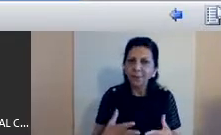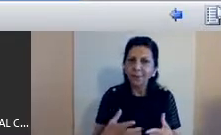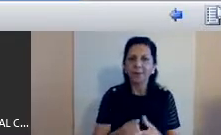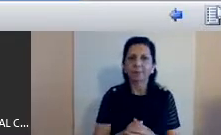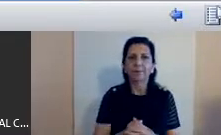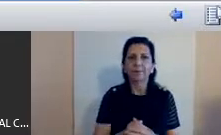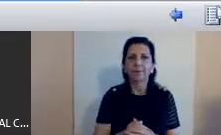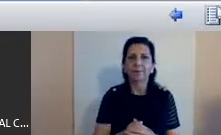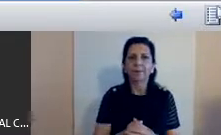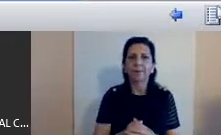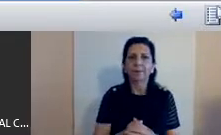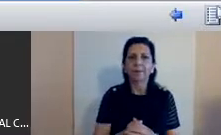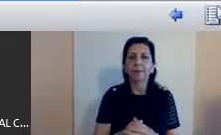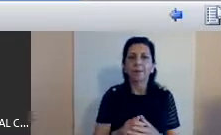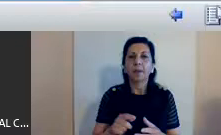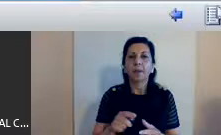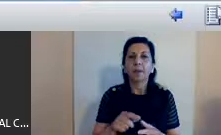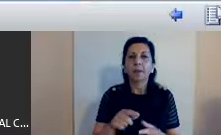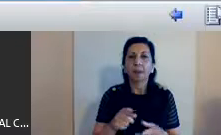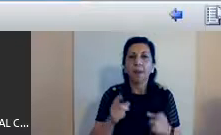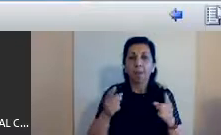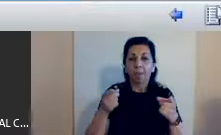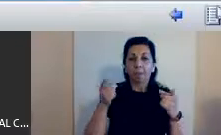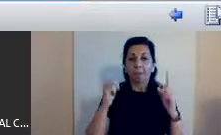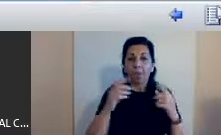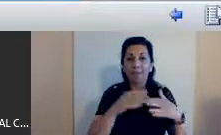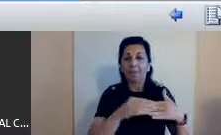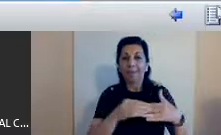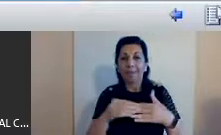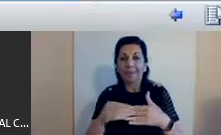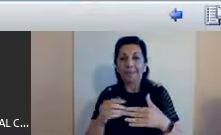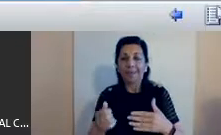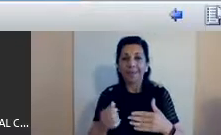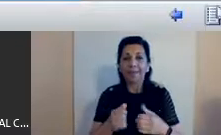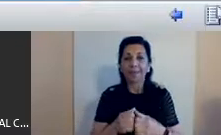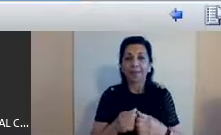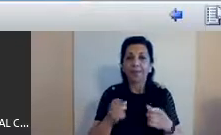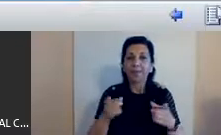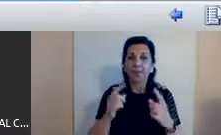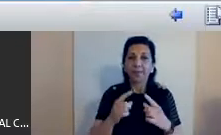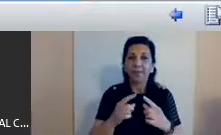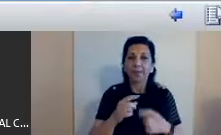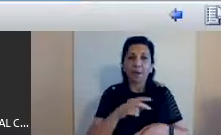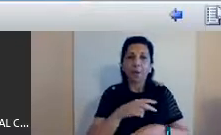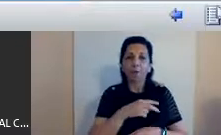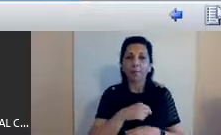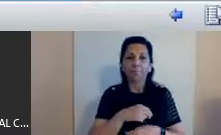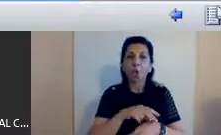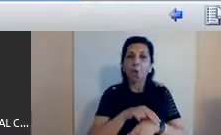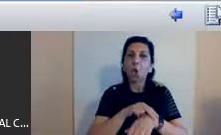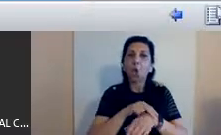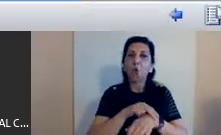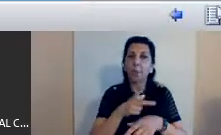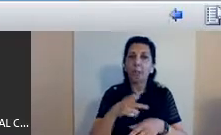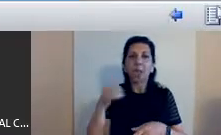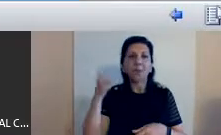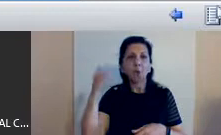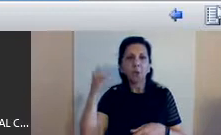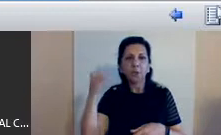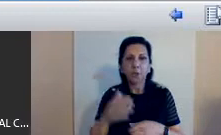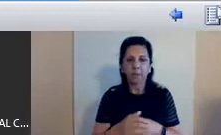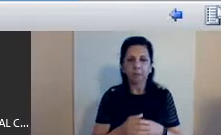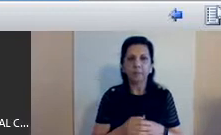Chief Constable for Derbyshire, Rachel Swan, and the health and social care system that I'm part of supports that approach,